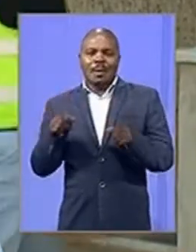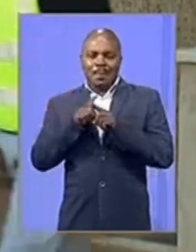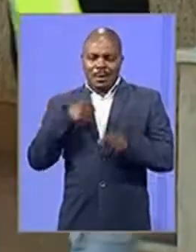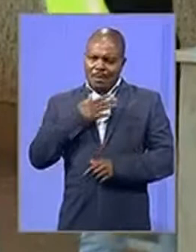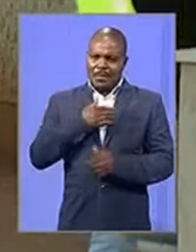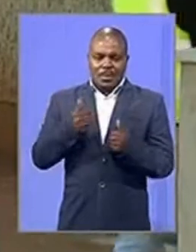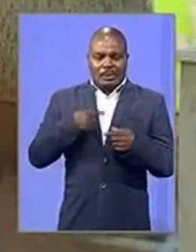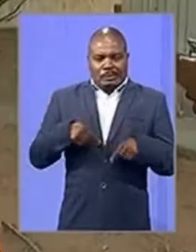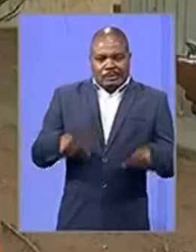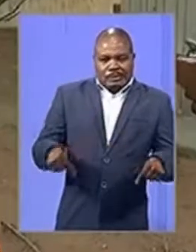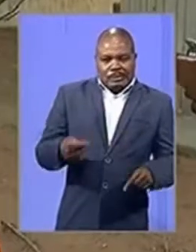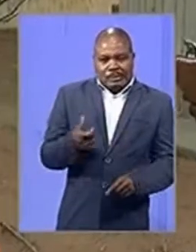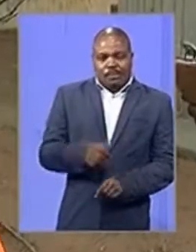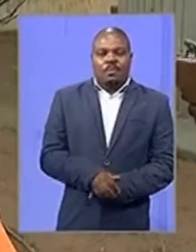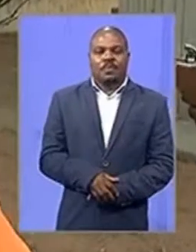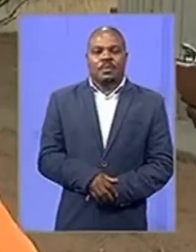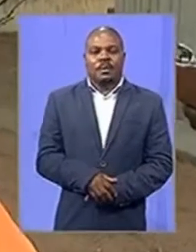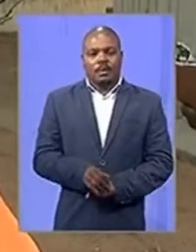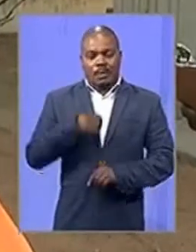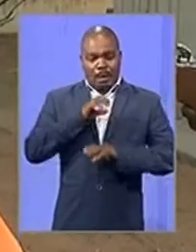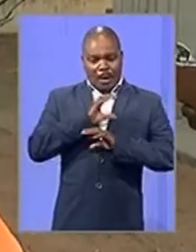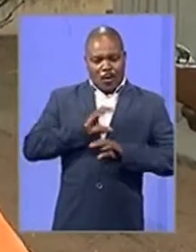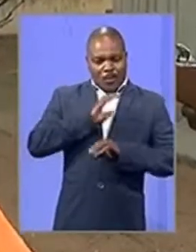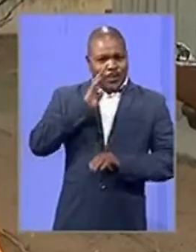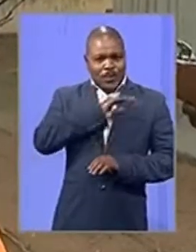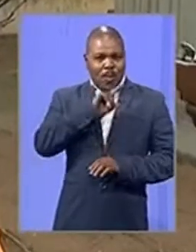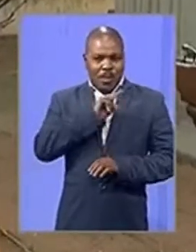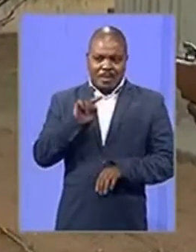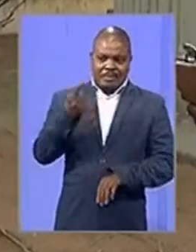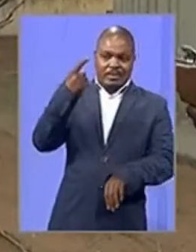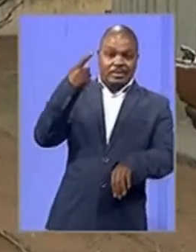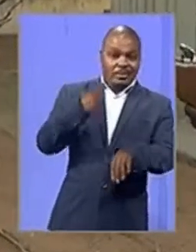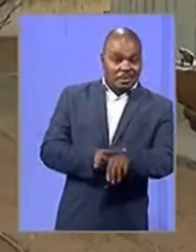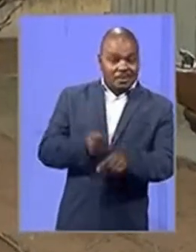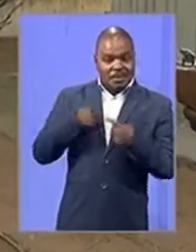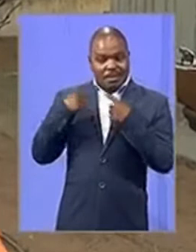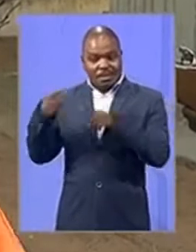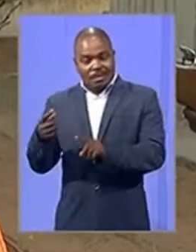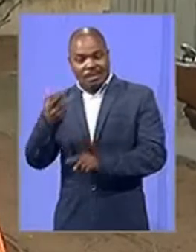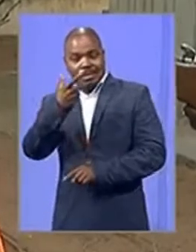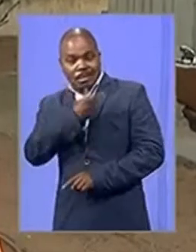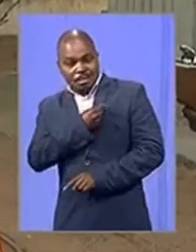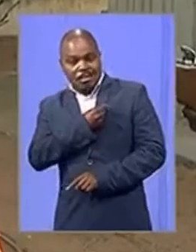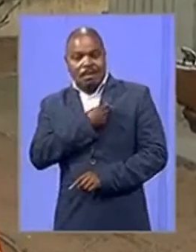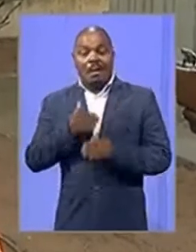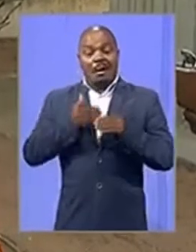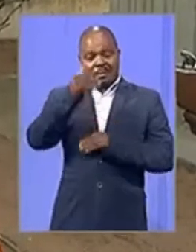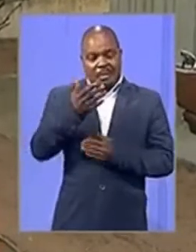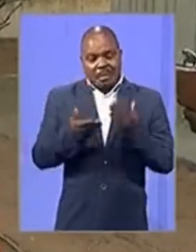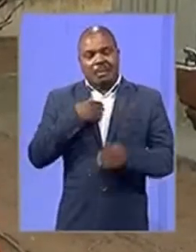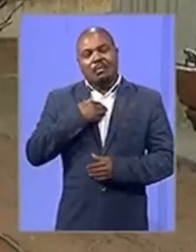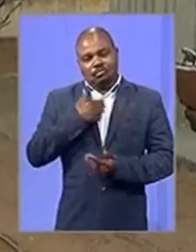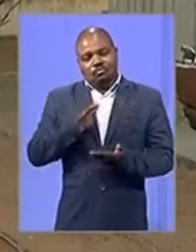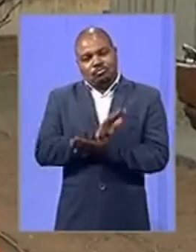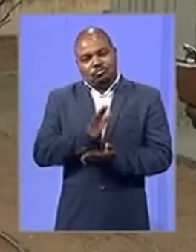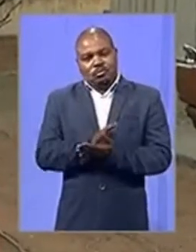ke tshwile nyana ke utlwa ke se comfortable because ke ntho ke kalang ho tlo etsa mara ke utlwa ke thabile se ketile ke le